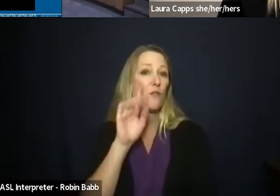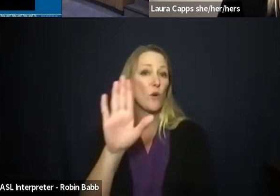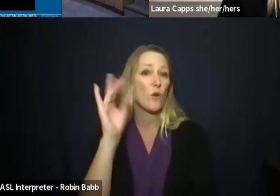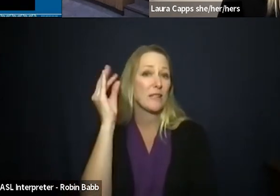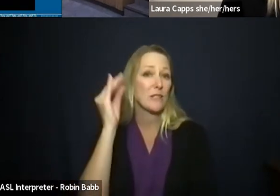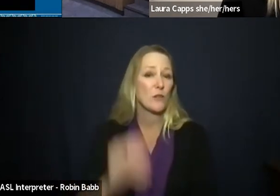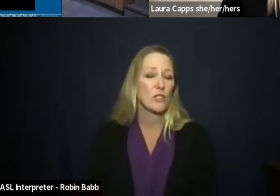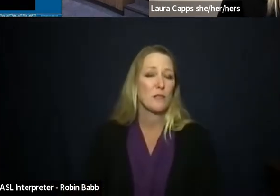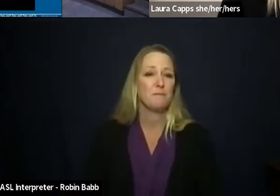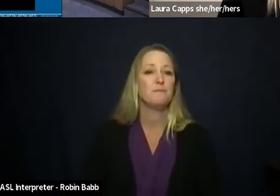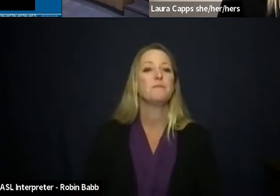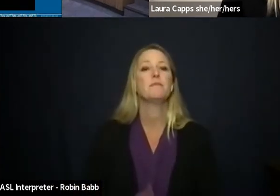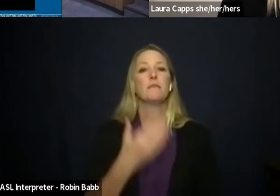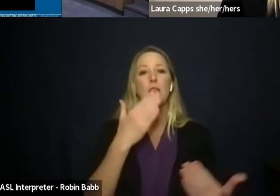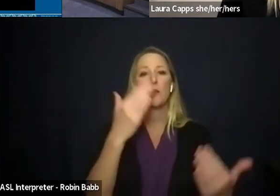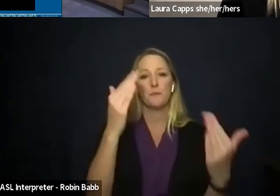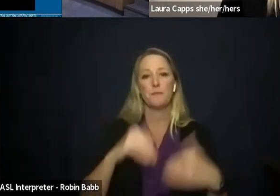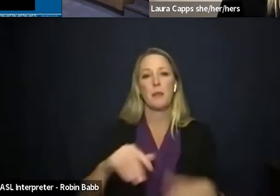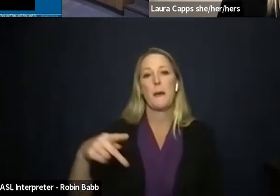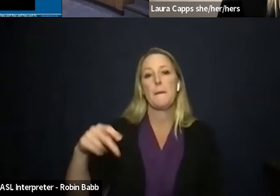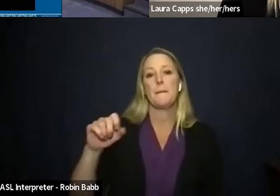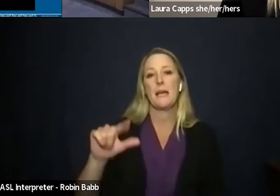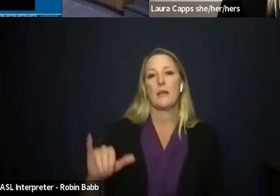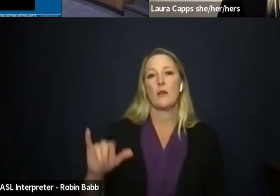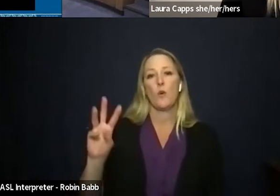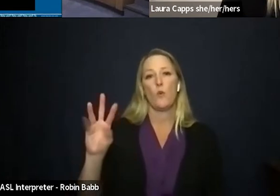thank you next speaker is peggy wilson